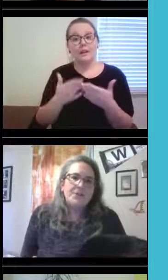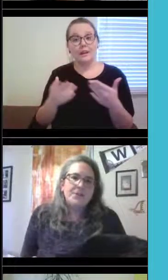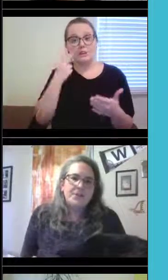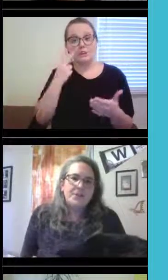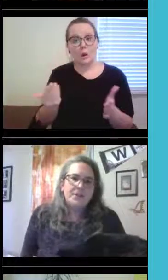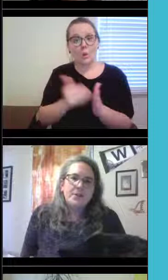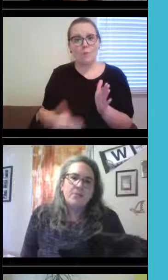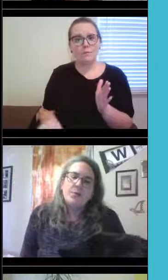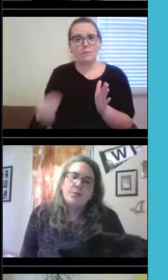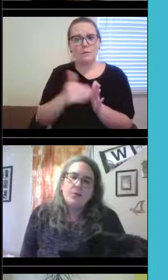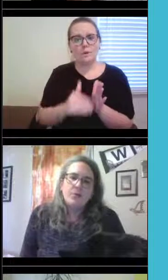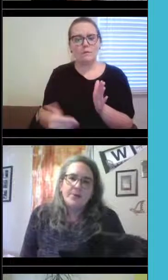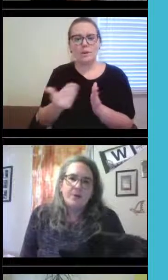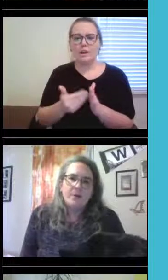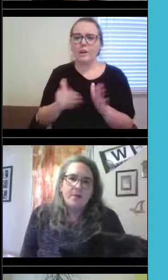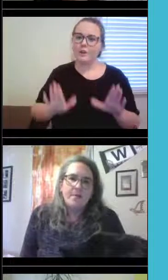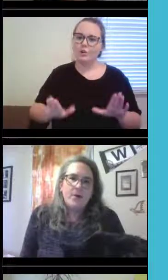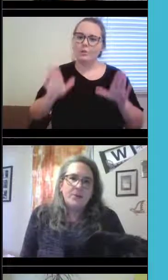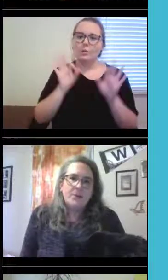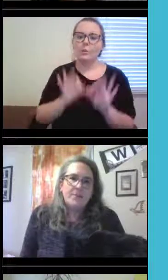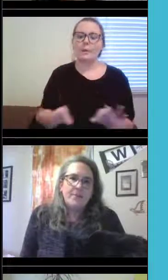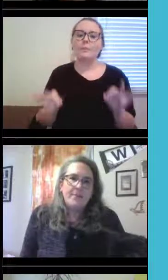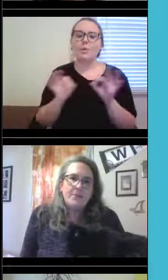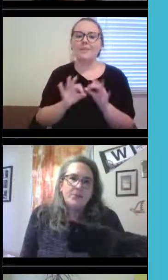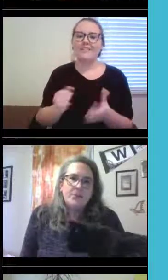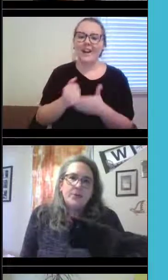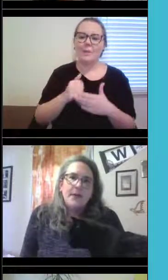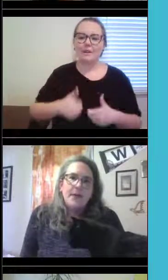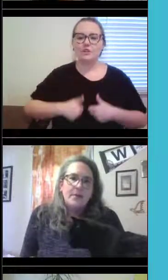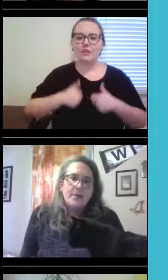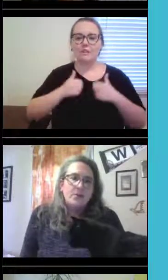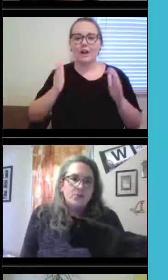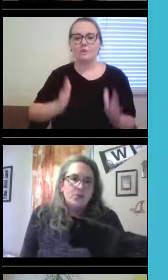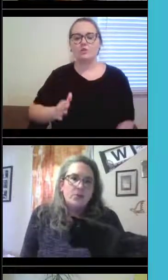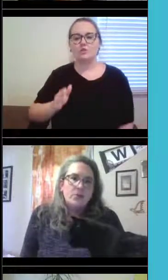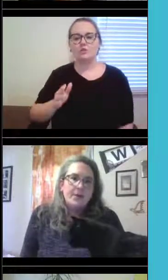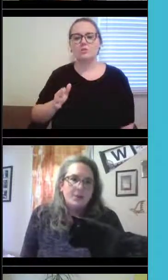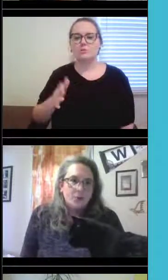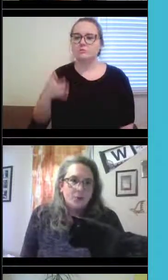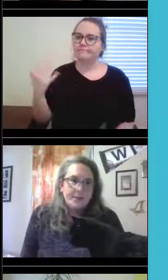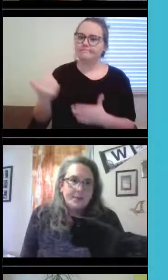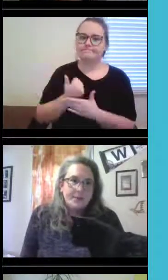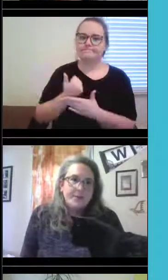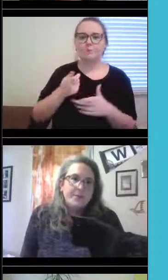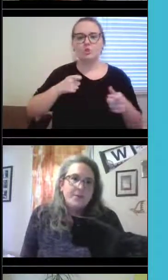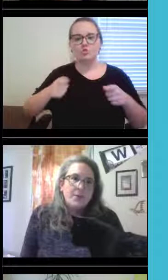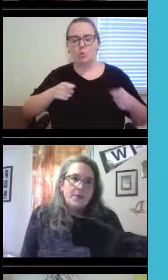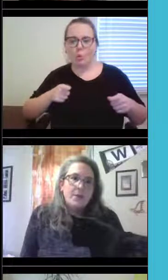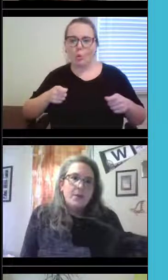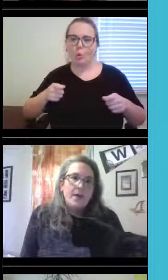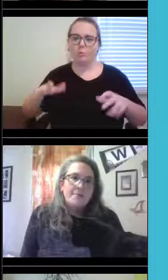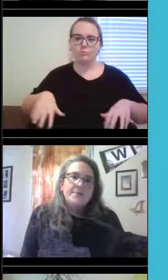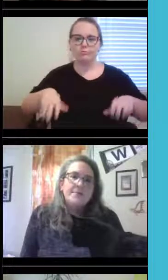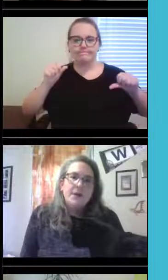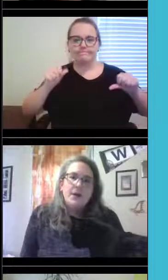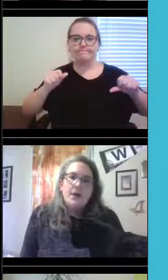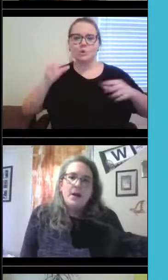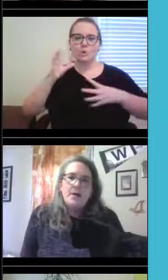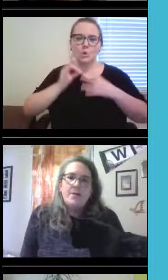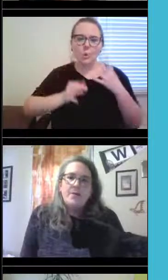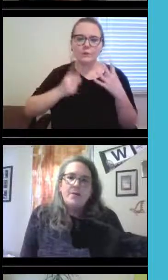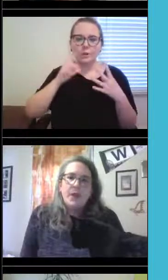over was just the incredible importance of helping survivors regain control and choice in their